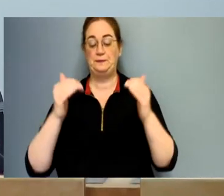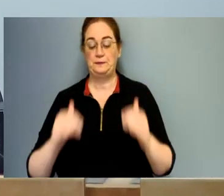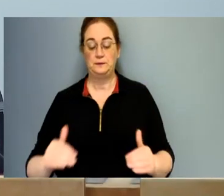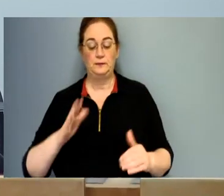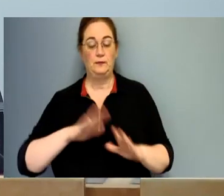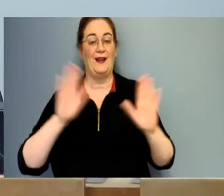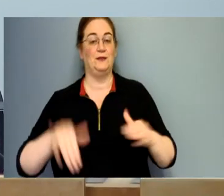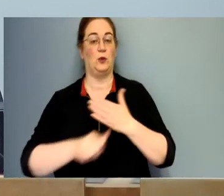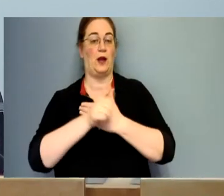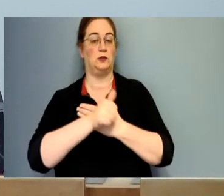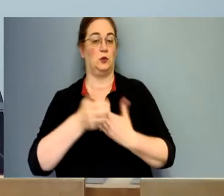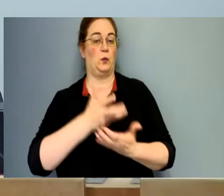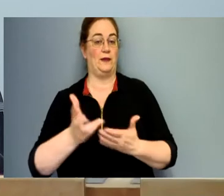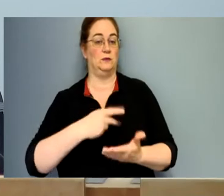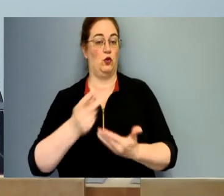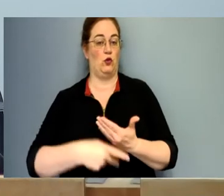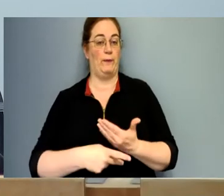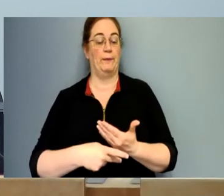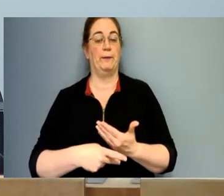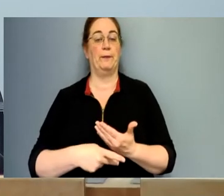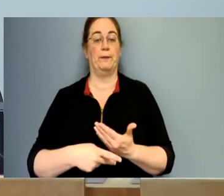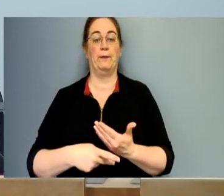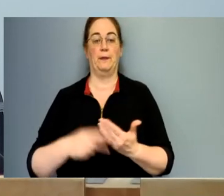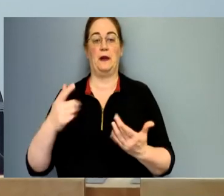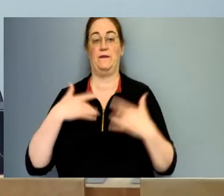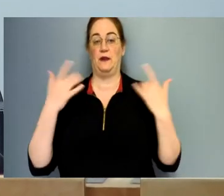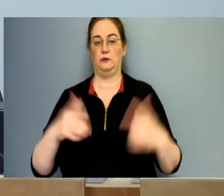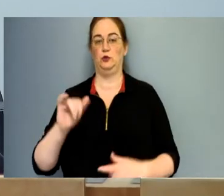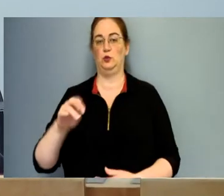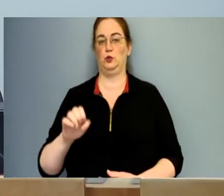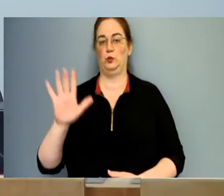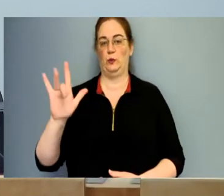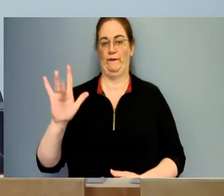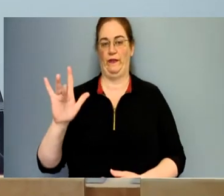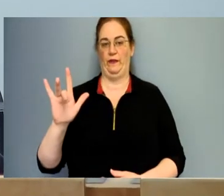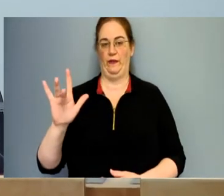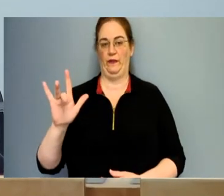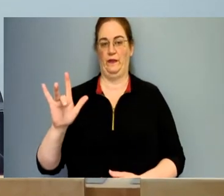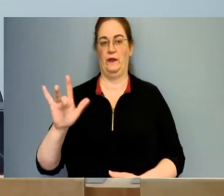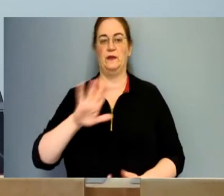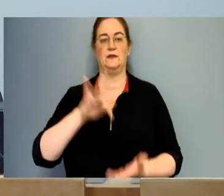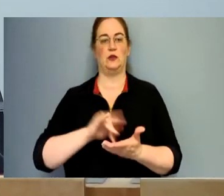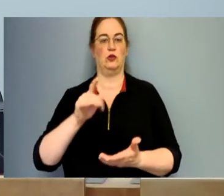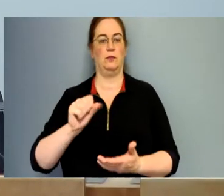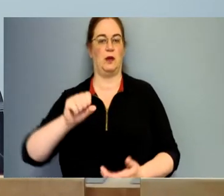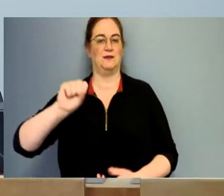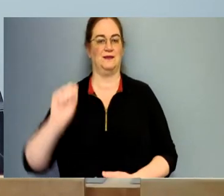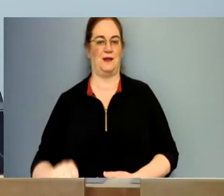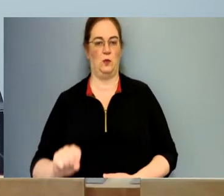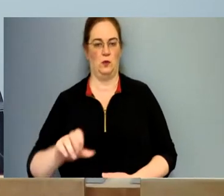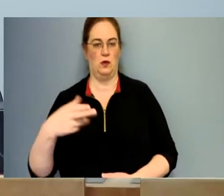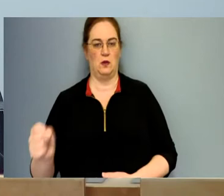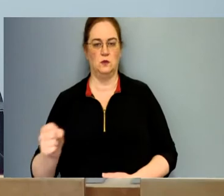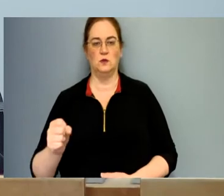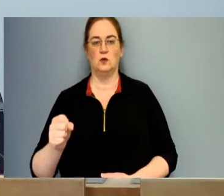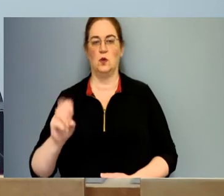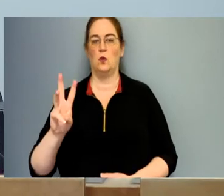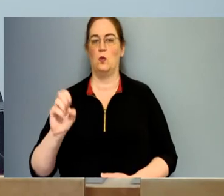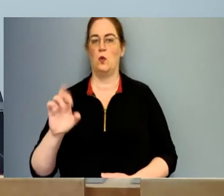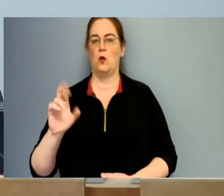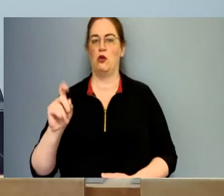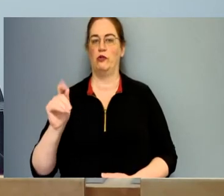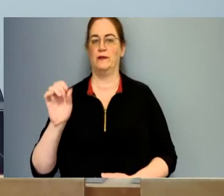Household Hazardous Waste Program has an event on June 25th at the Central Buck South High School. That's in Warrington